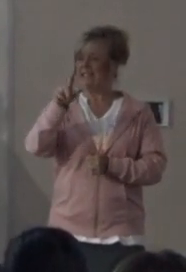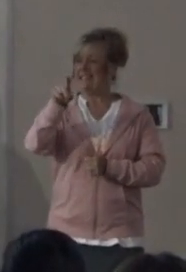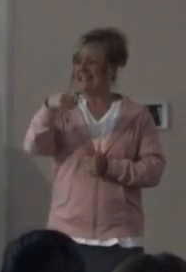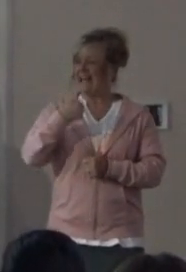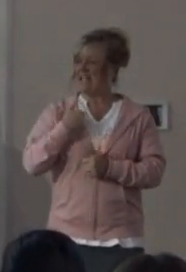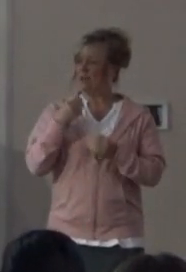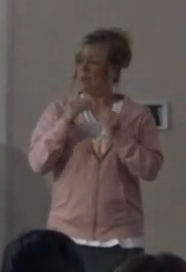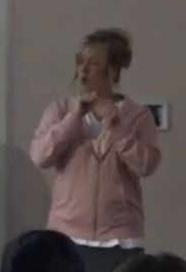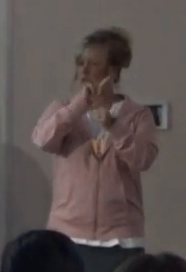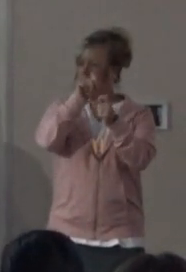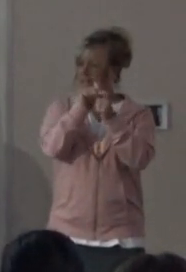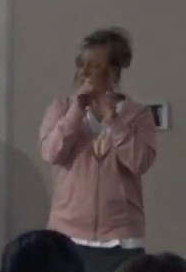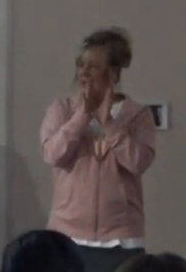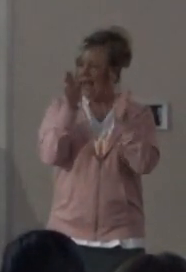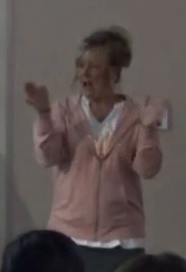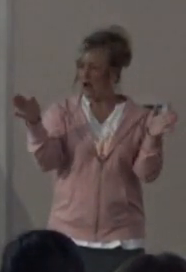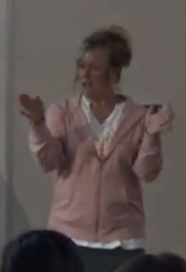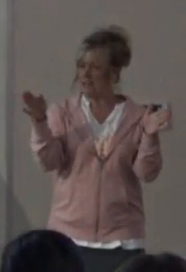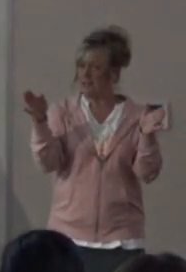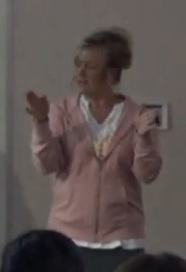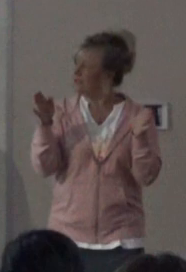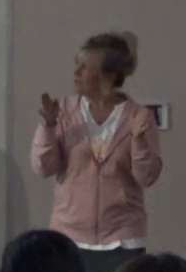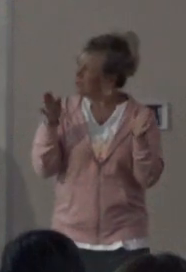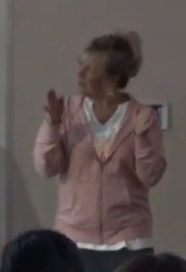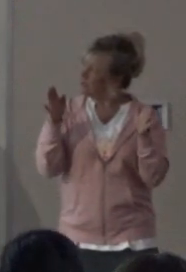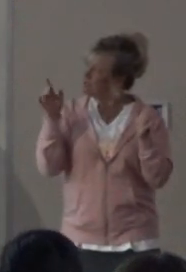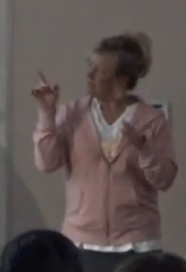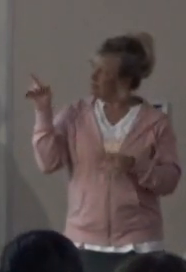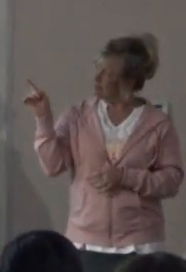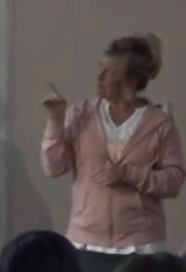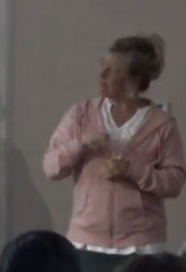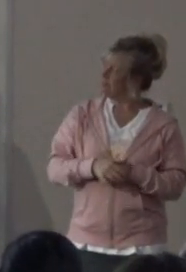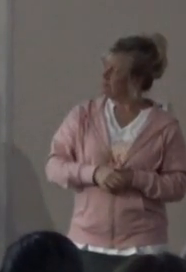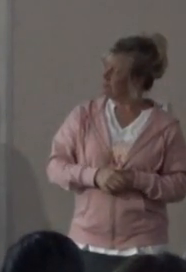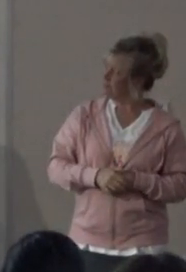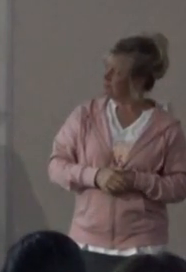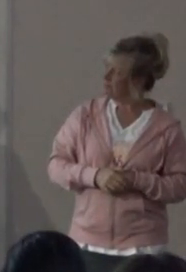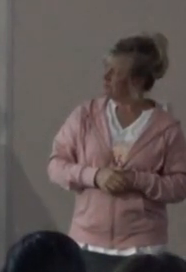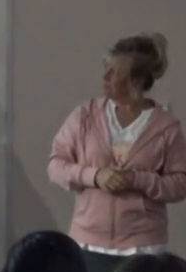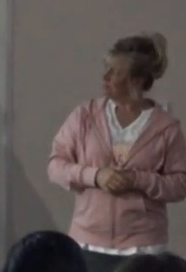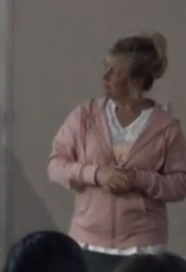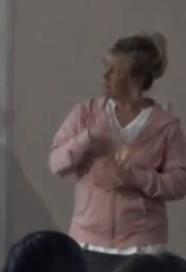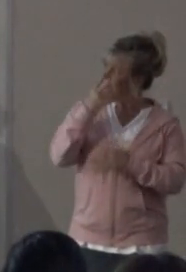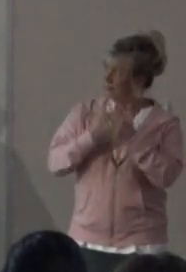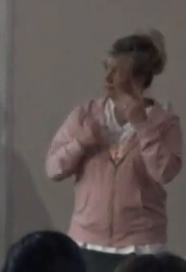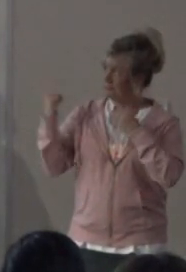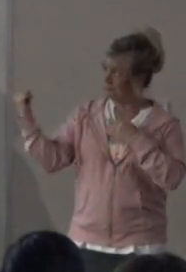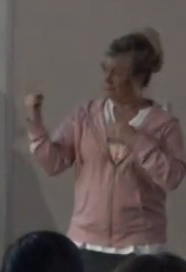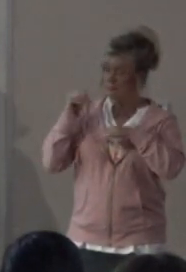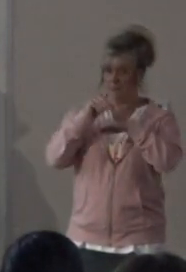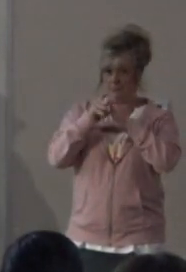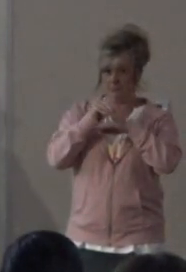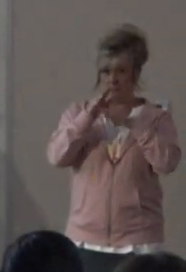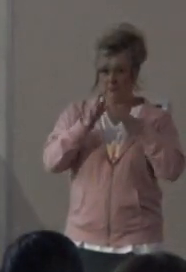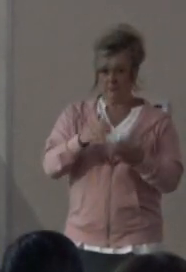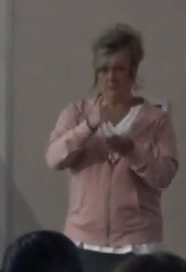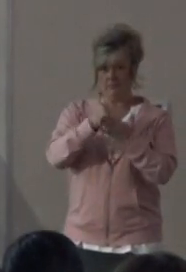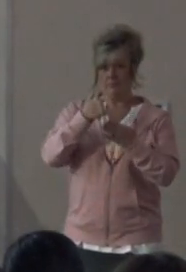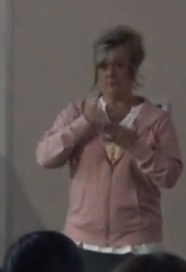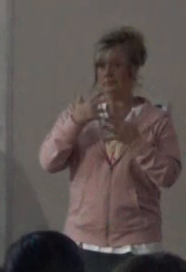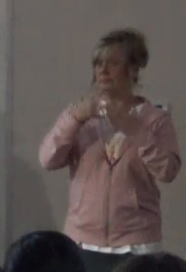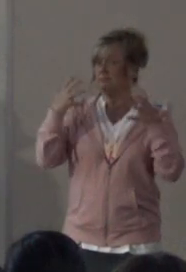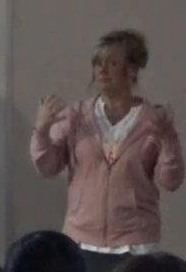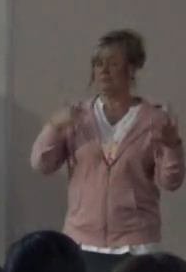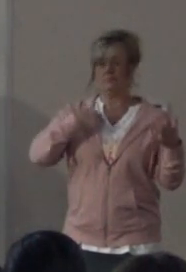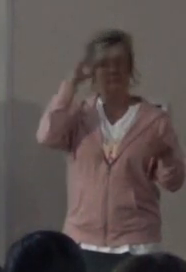more specific areas in signal processing and algorithms and design. And both of them have helped me so much this year just because